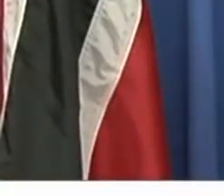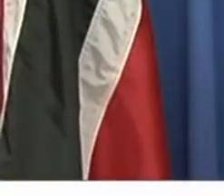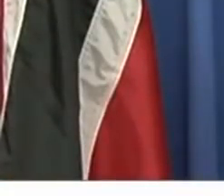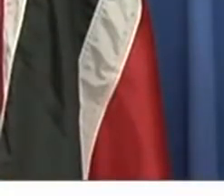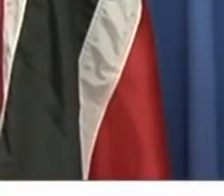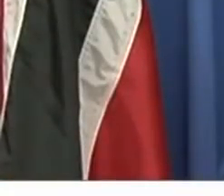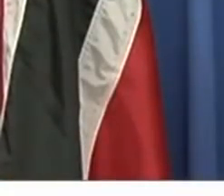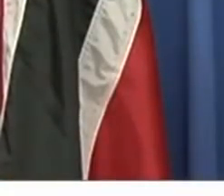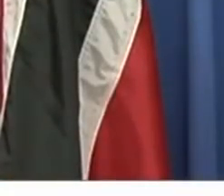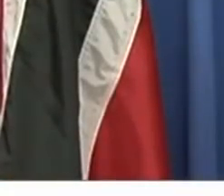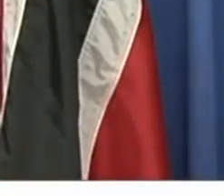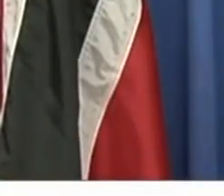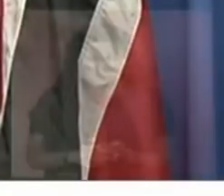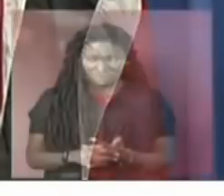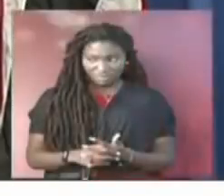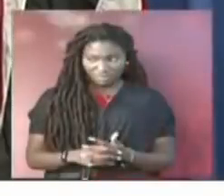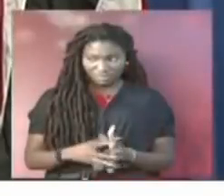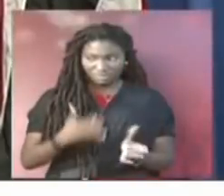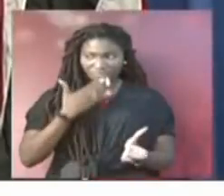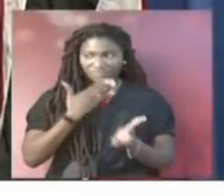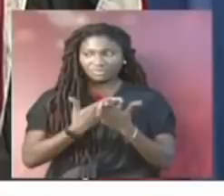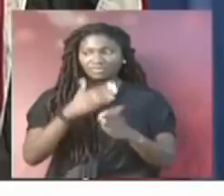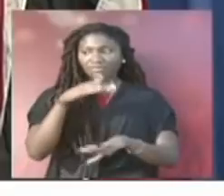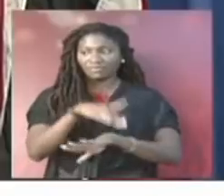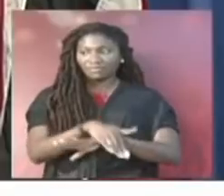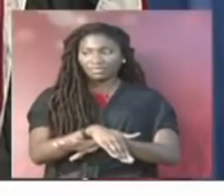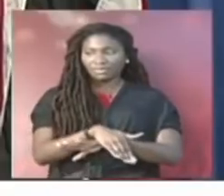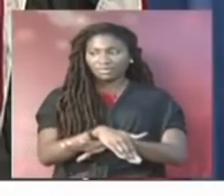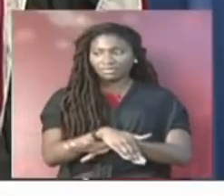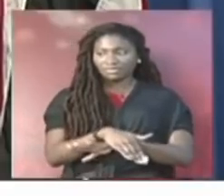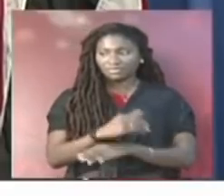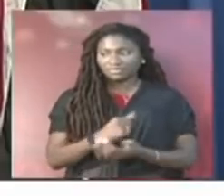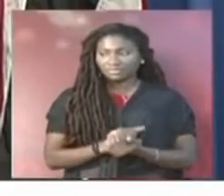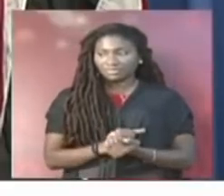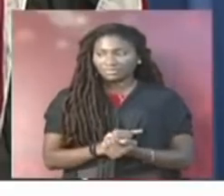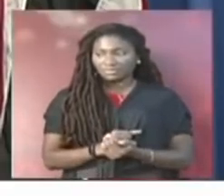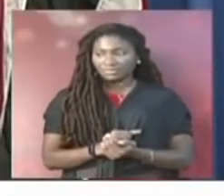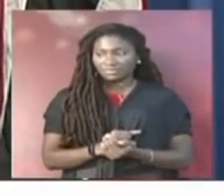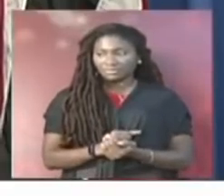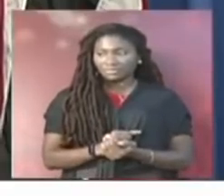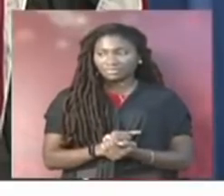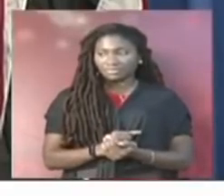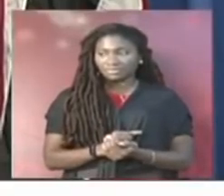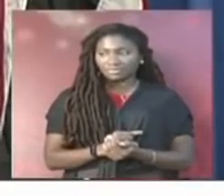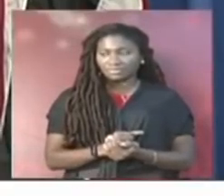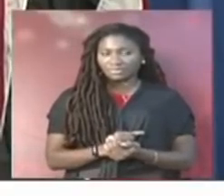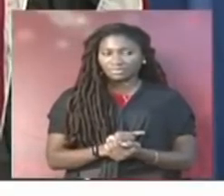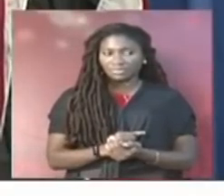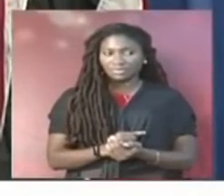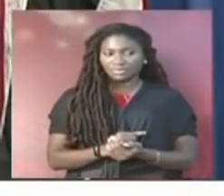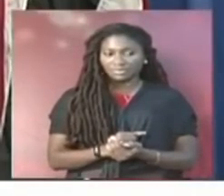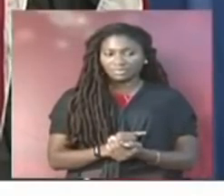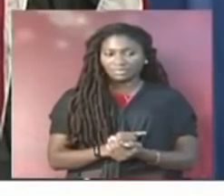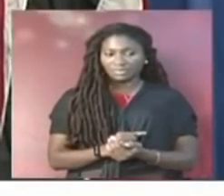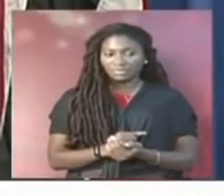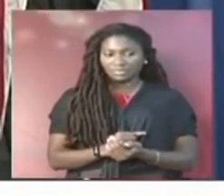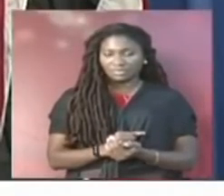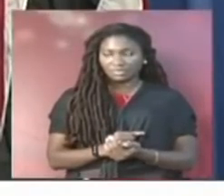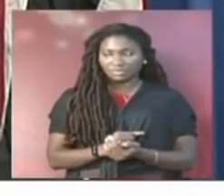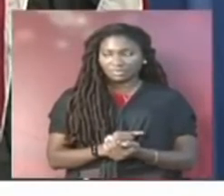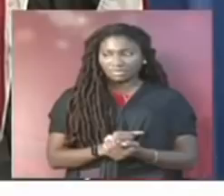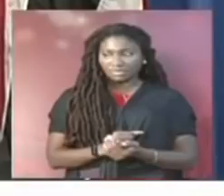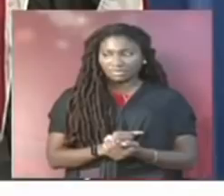Good afternoon, ladies and gentlemen, members of the media, my colleagues, and our